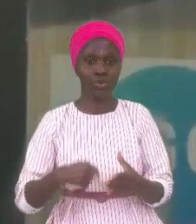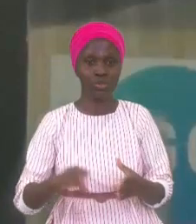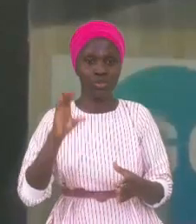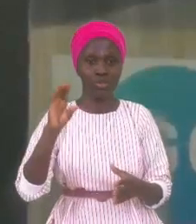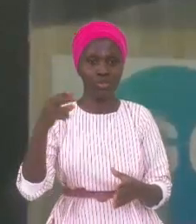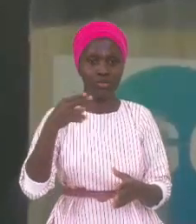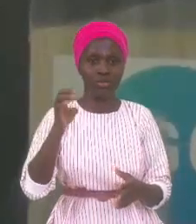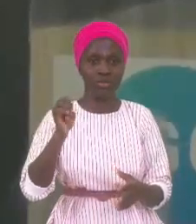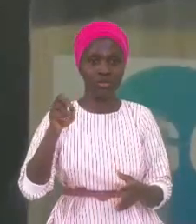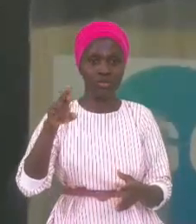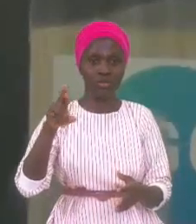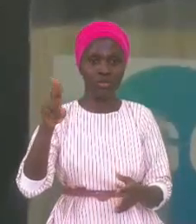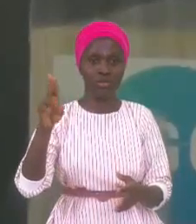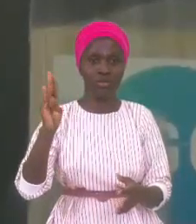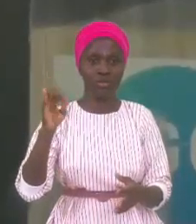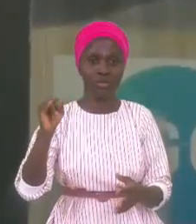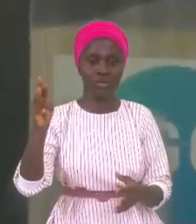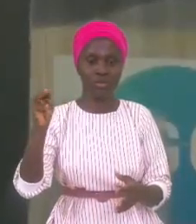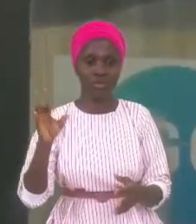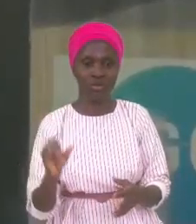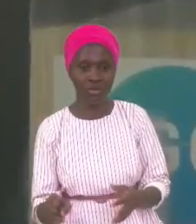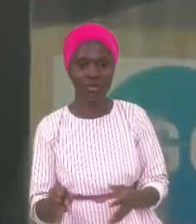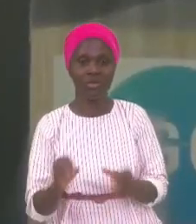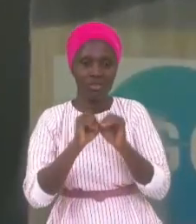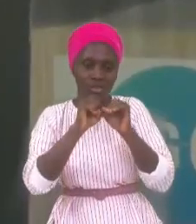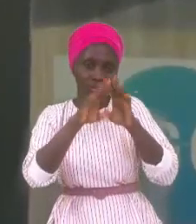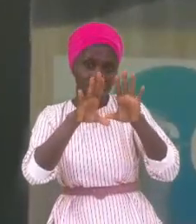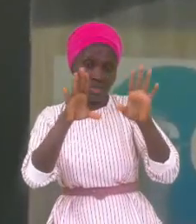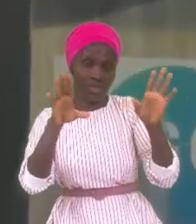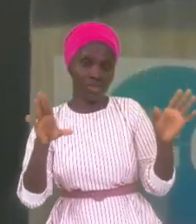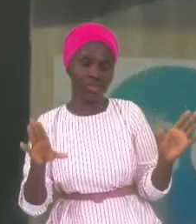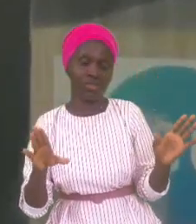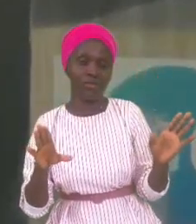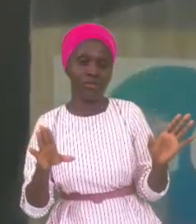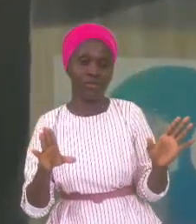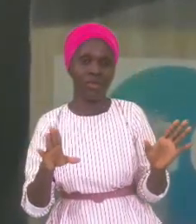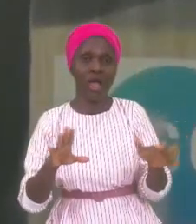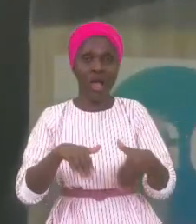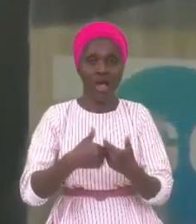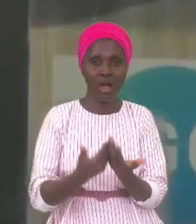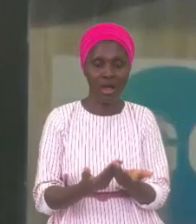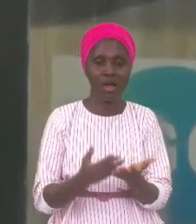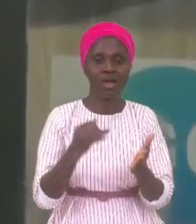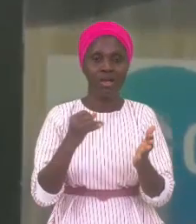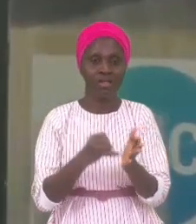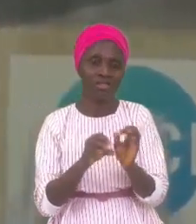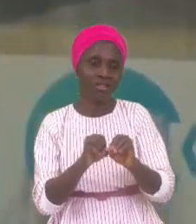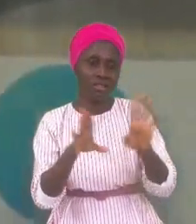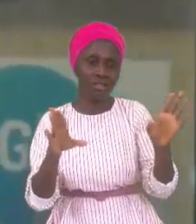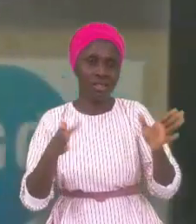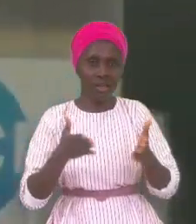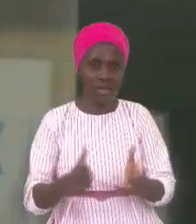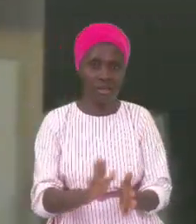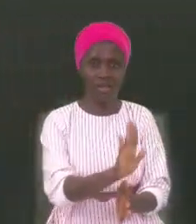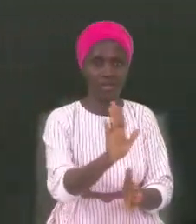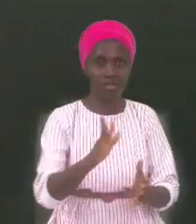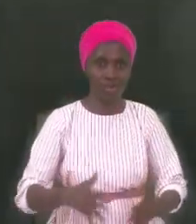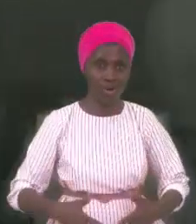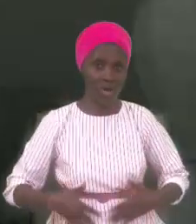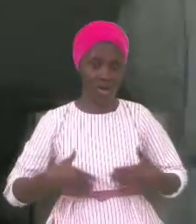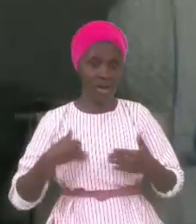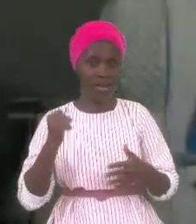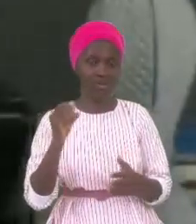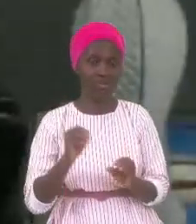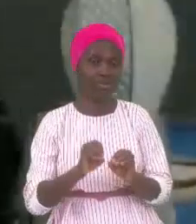does he shine forth? He shines through us. Let your light therefore so shine that men will see your good works